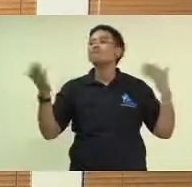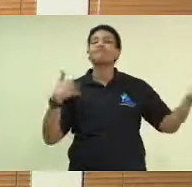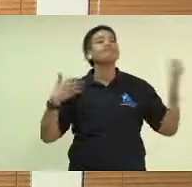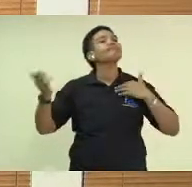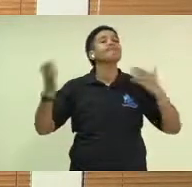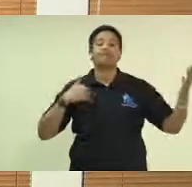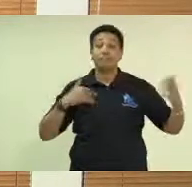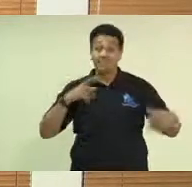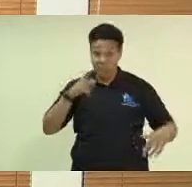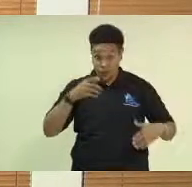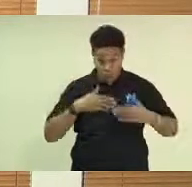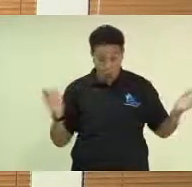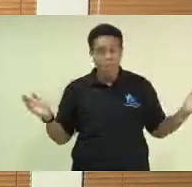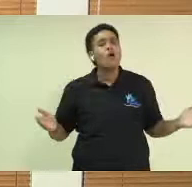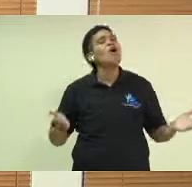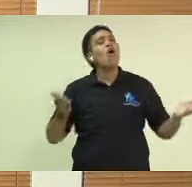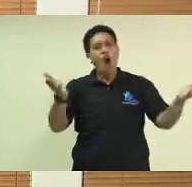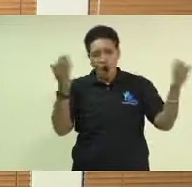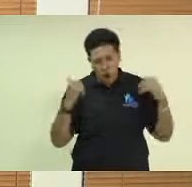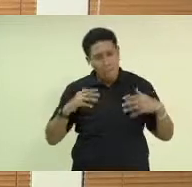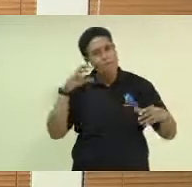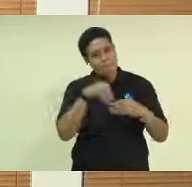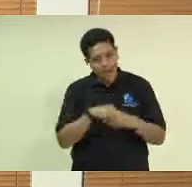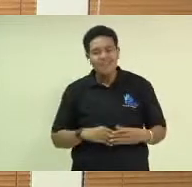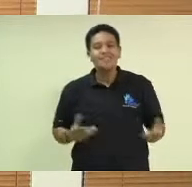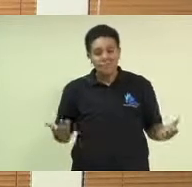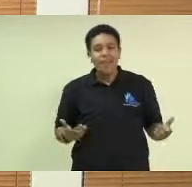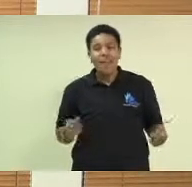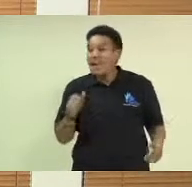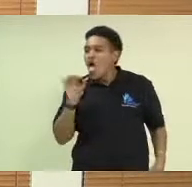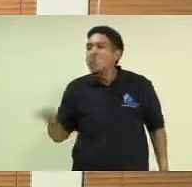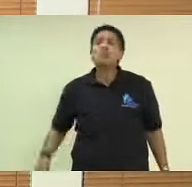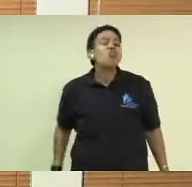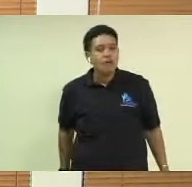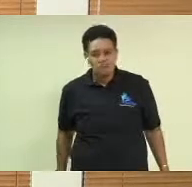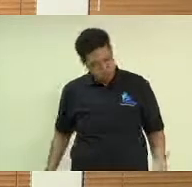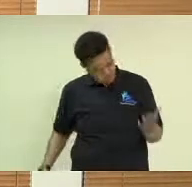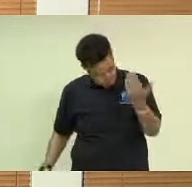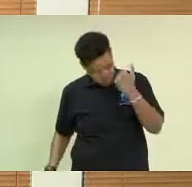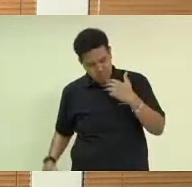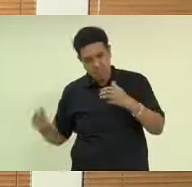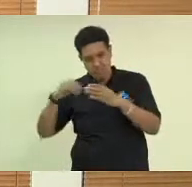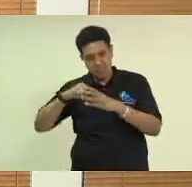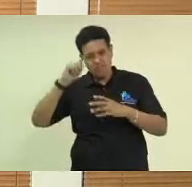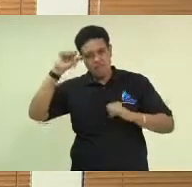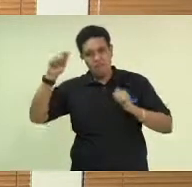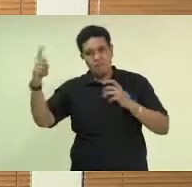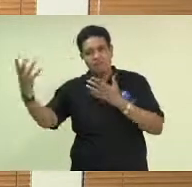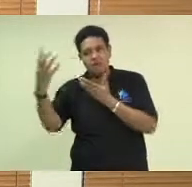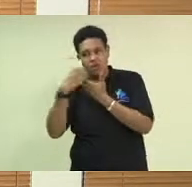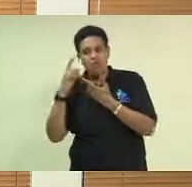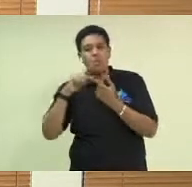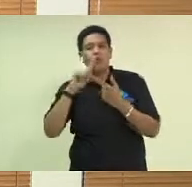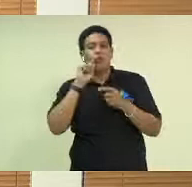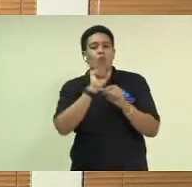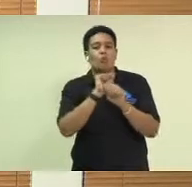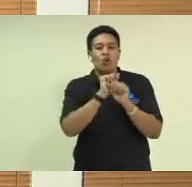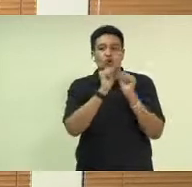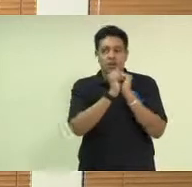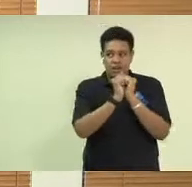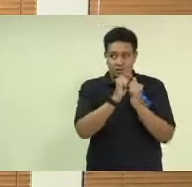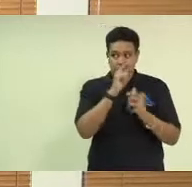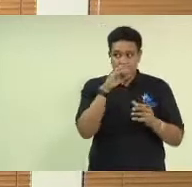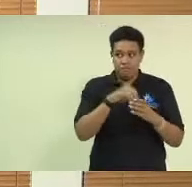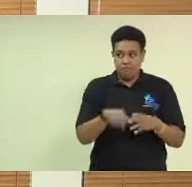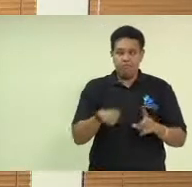in the process when that process is announced, and for other stakeholders to come on board and let us work as